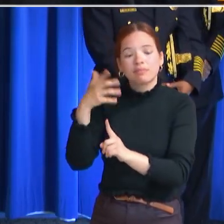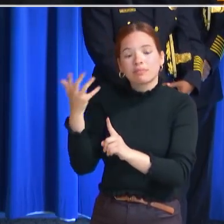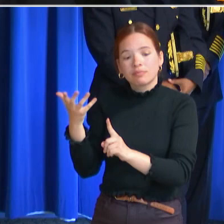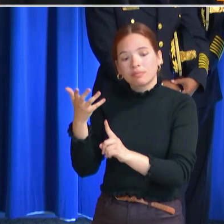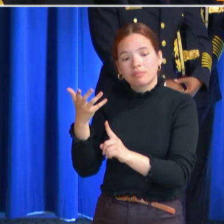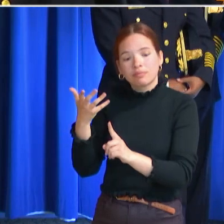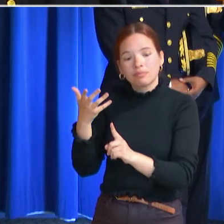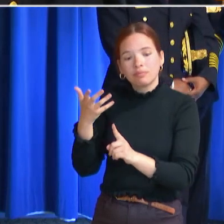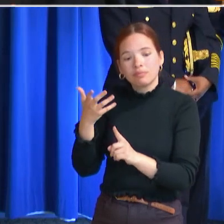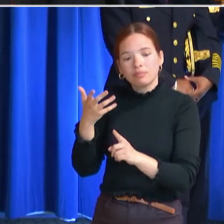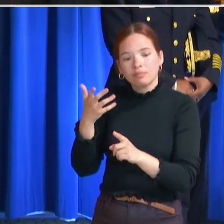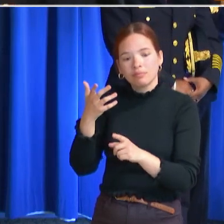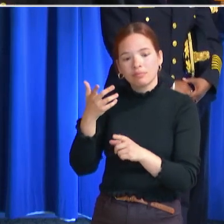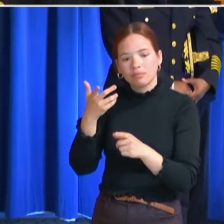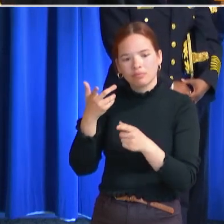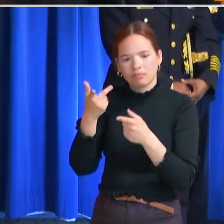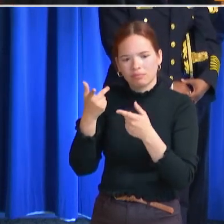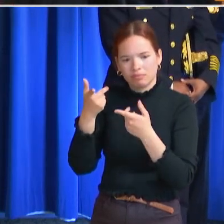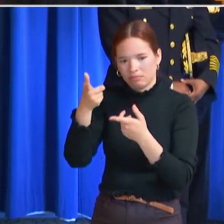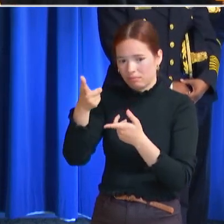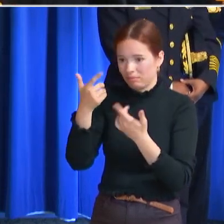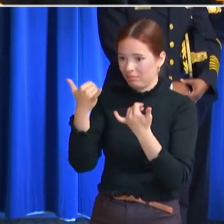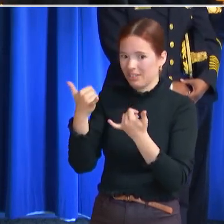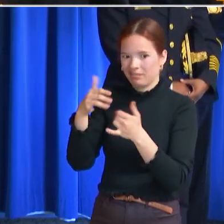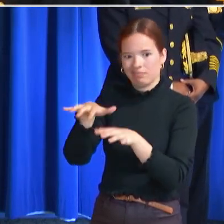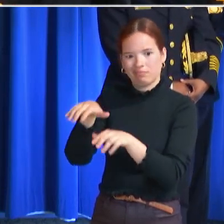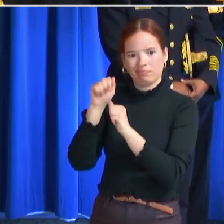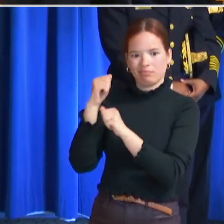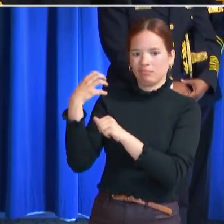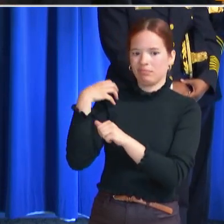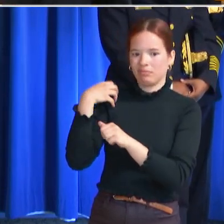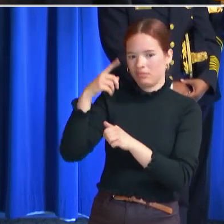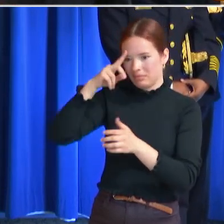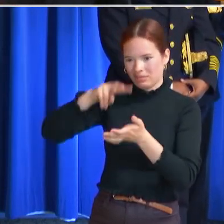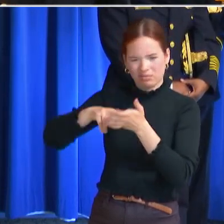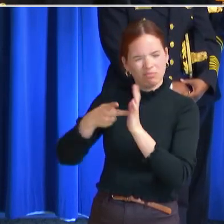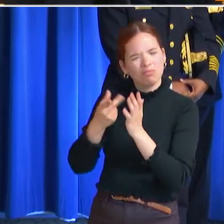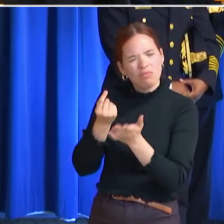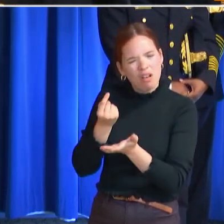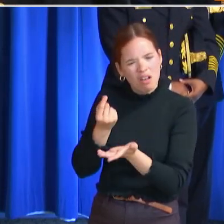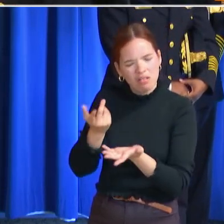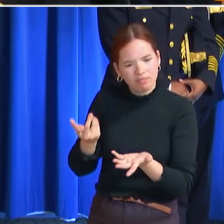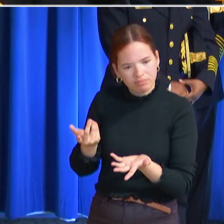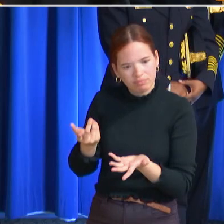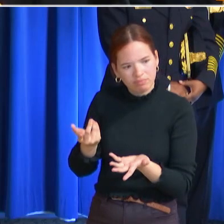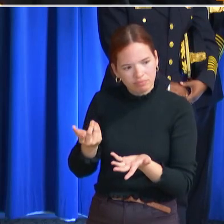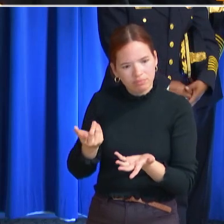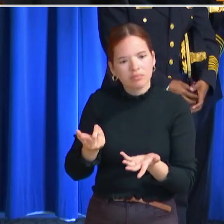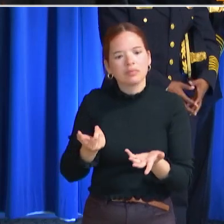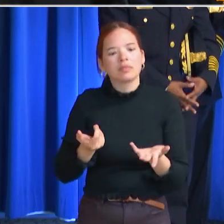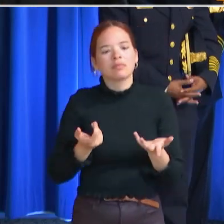him? I've gotten to know Chief Conte well over the years.